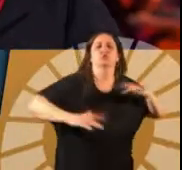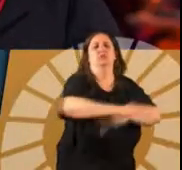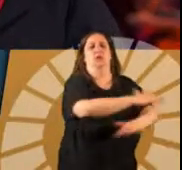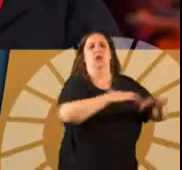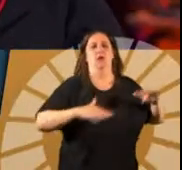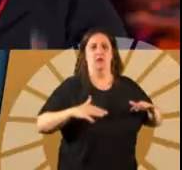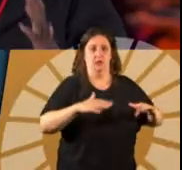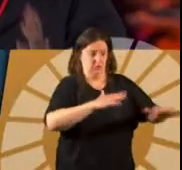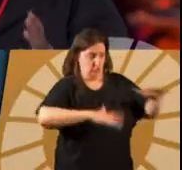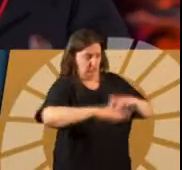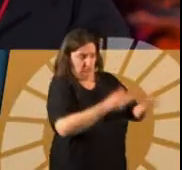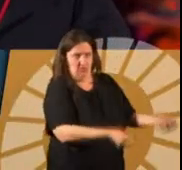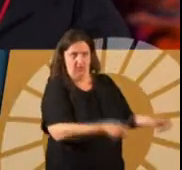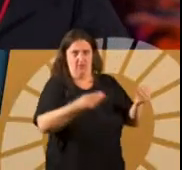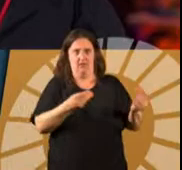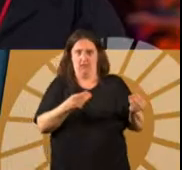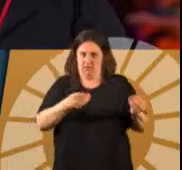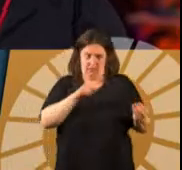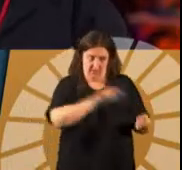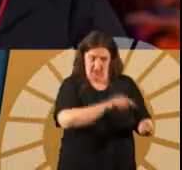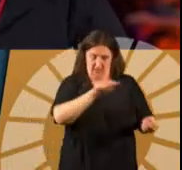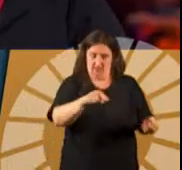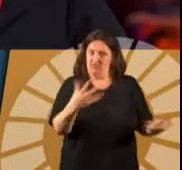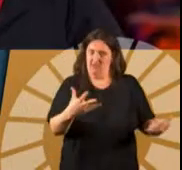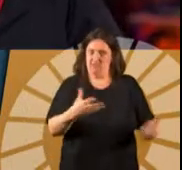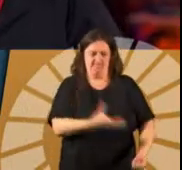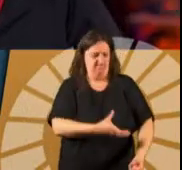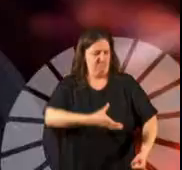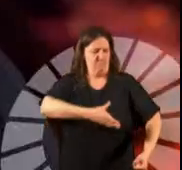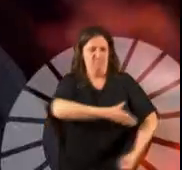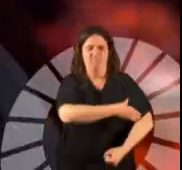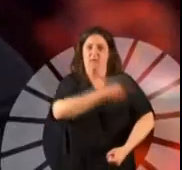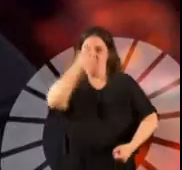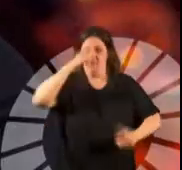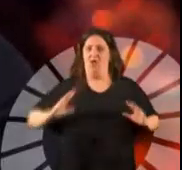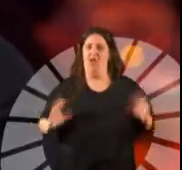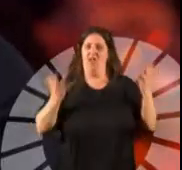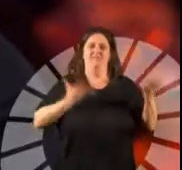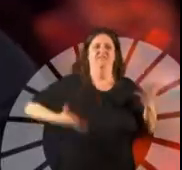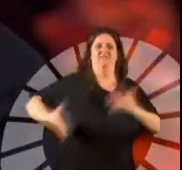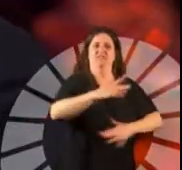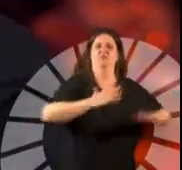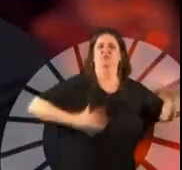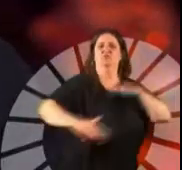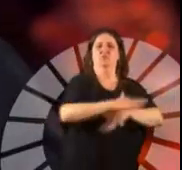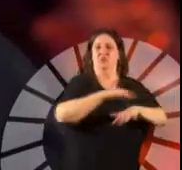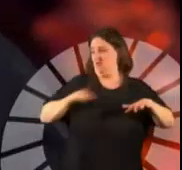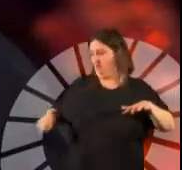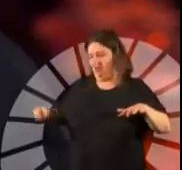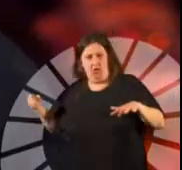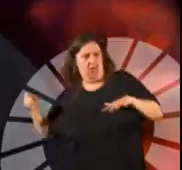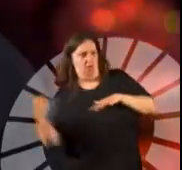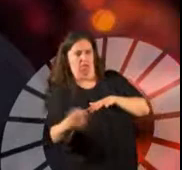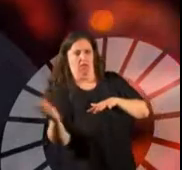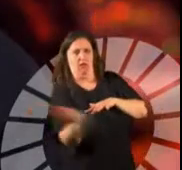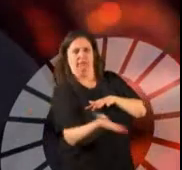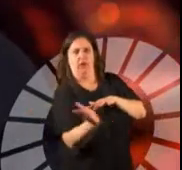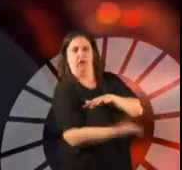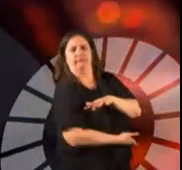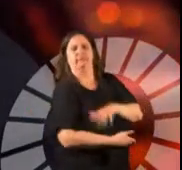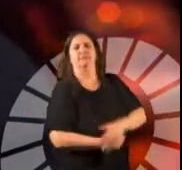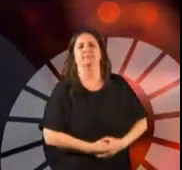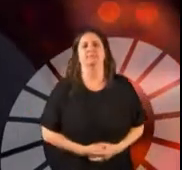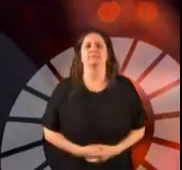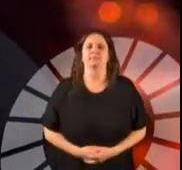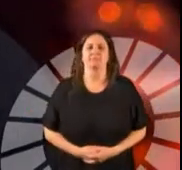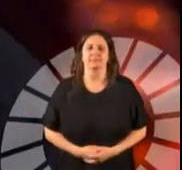is mainly feminine in my country, which is actually keeping things going. They create small companies. They create associations which can continue. They can